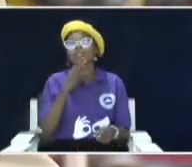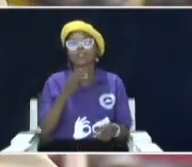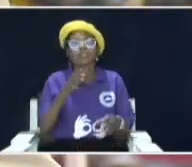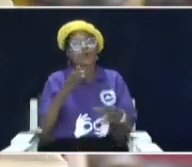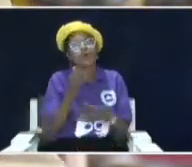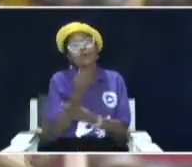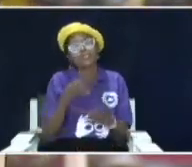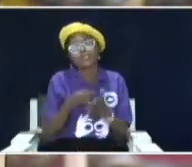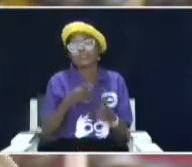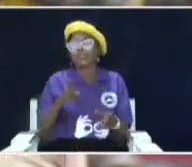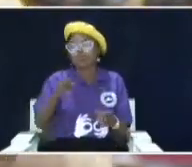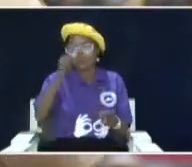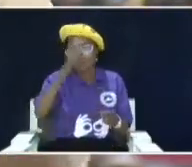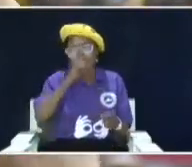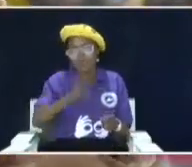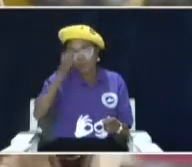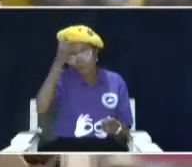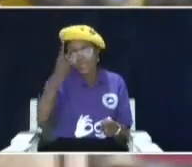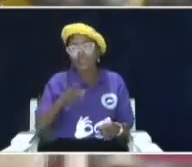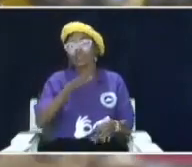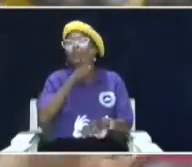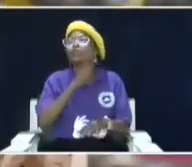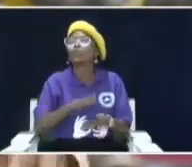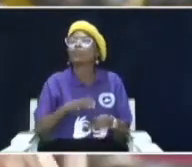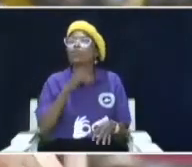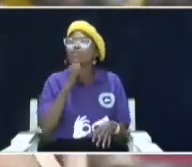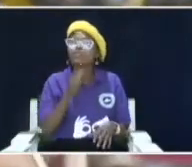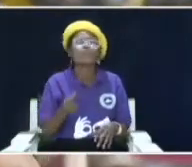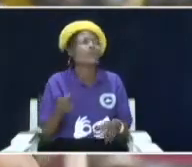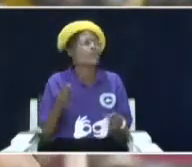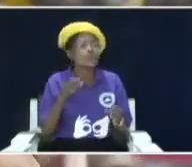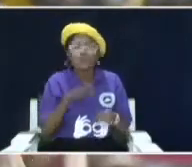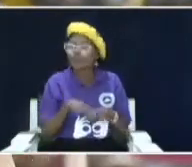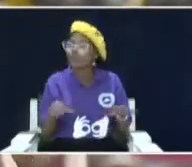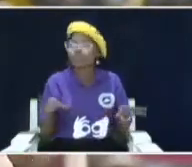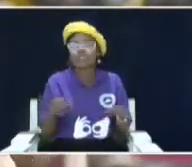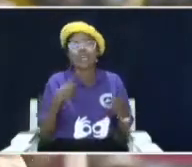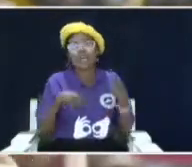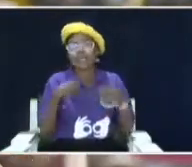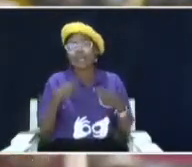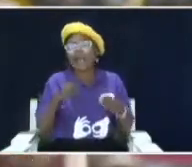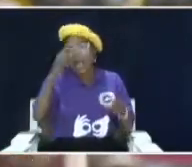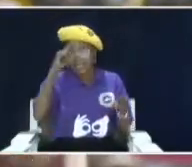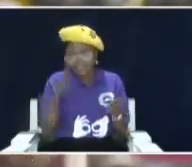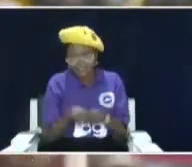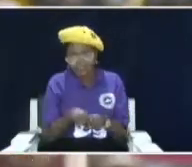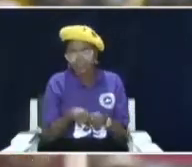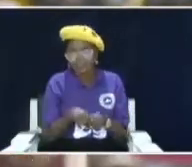must understand. Don't steal. It's don't steal. Agree.